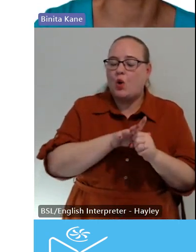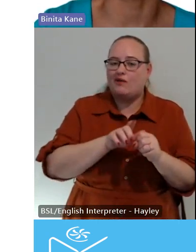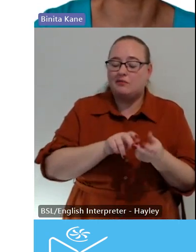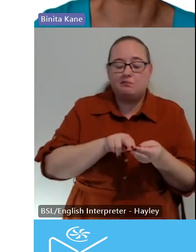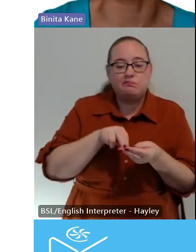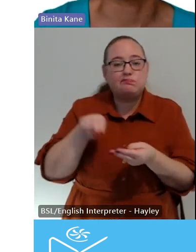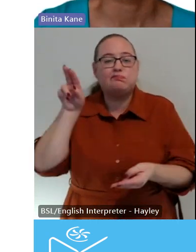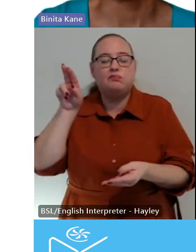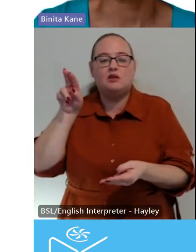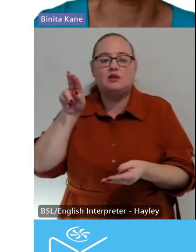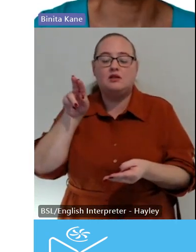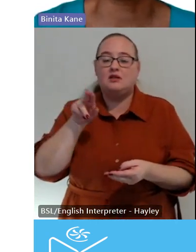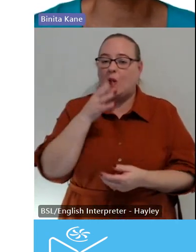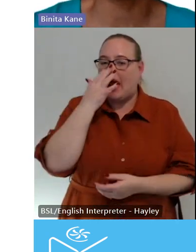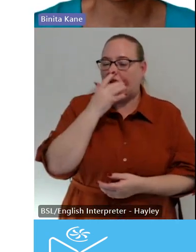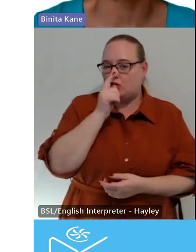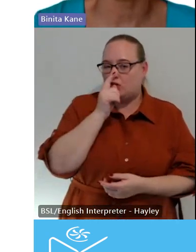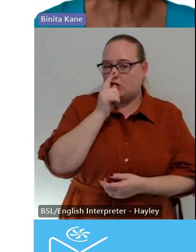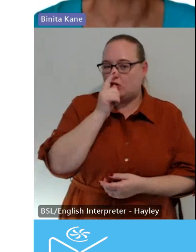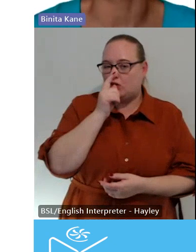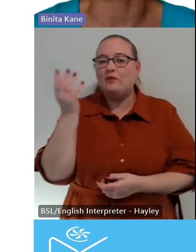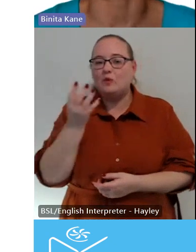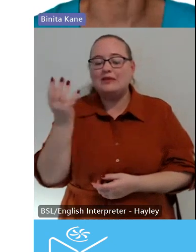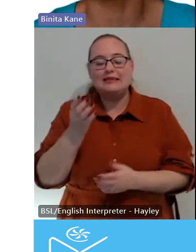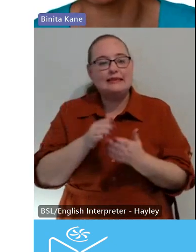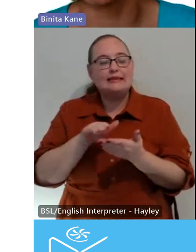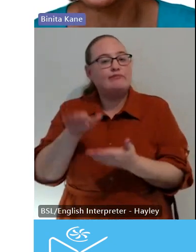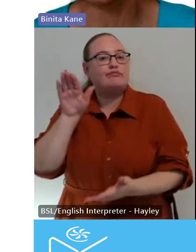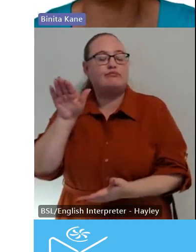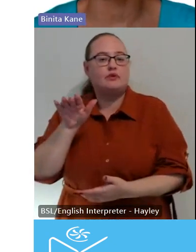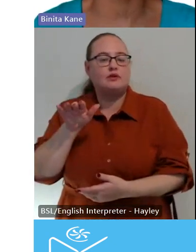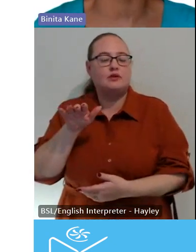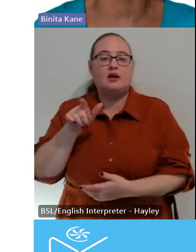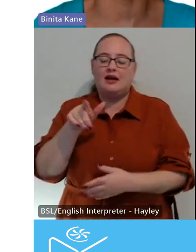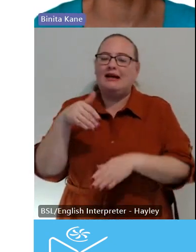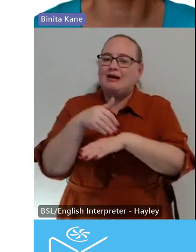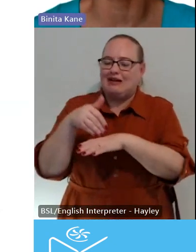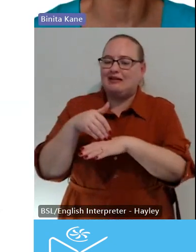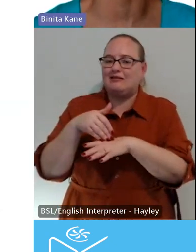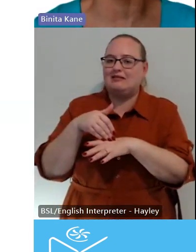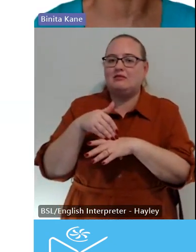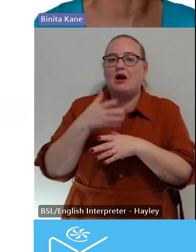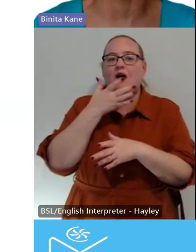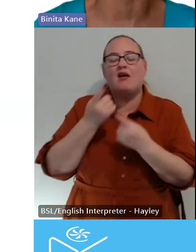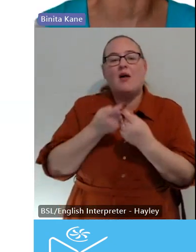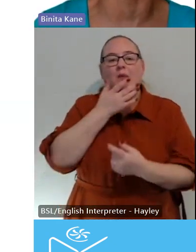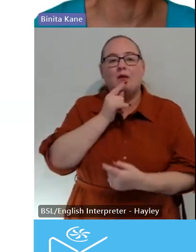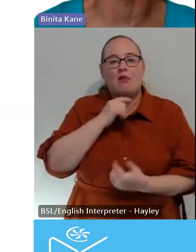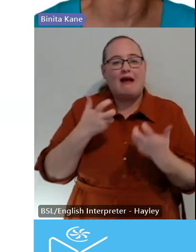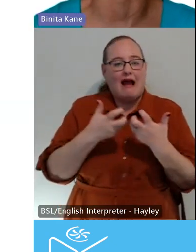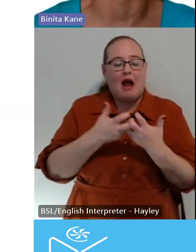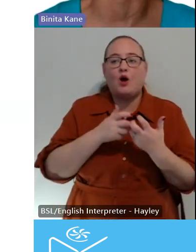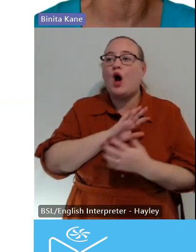10 to 14-year-old age groups. And of course, that has a knock-on effect on the rest of the population, because those kids will go home and they'll be infecting their parents,